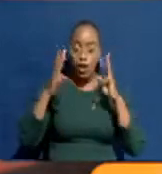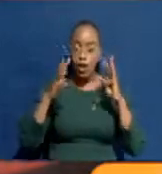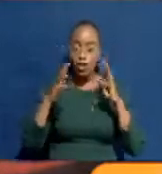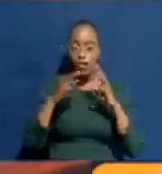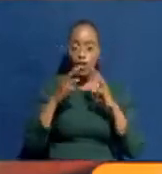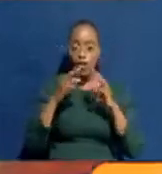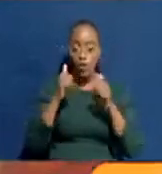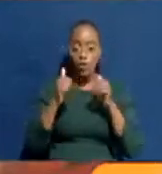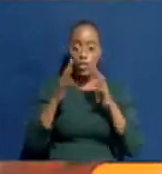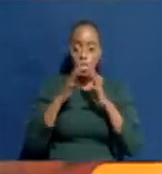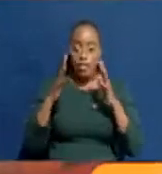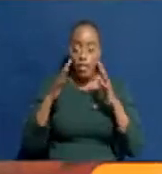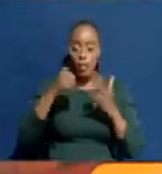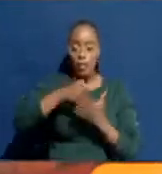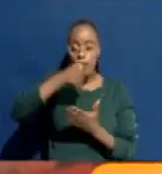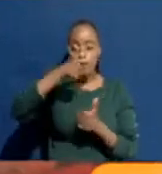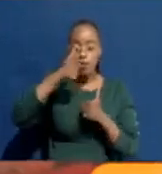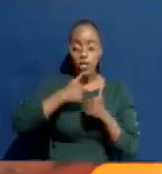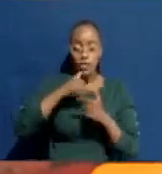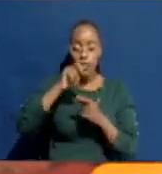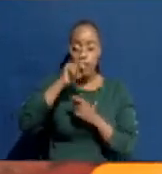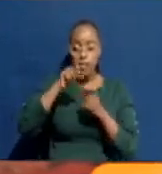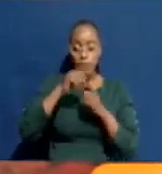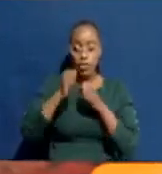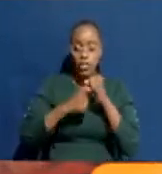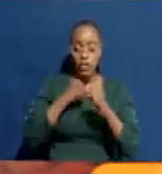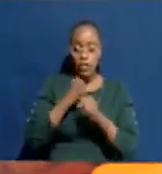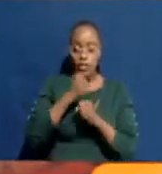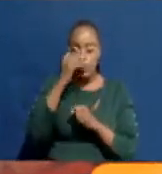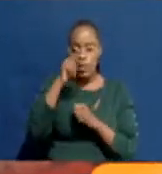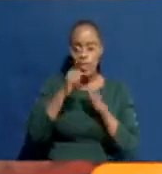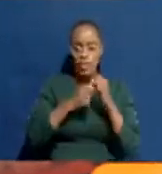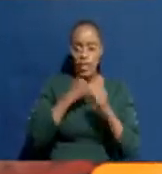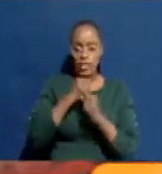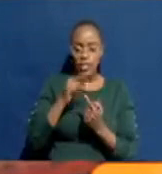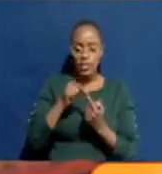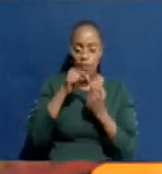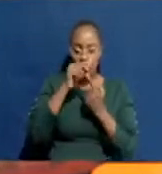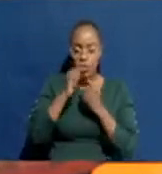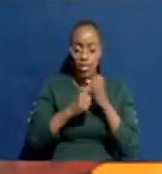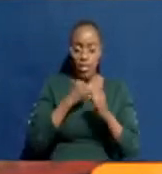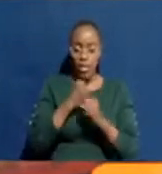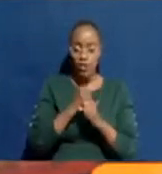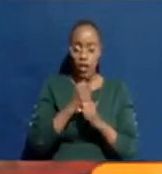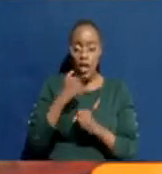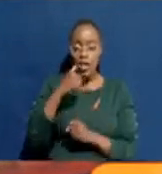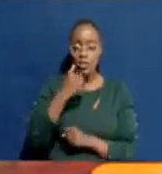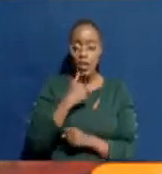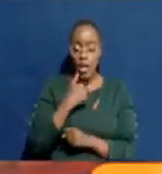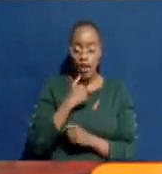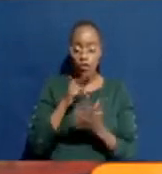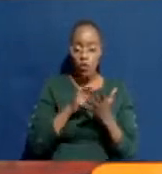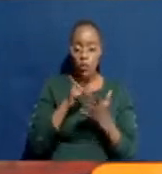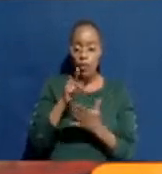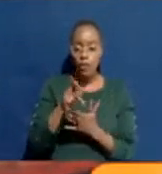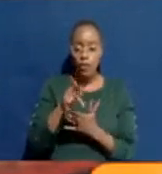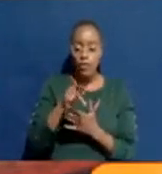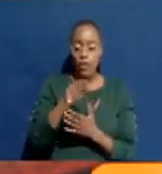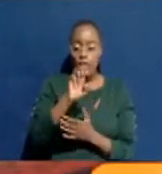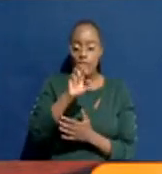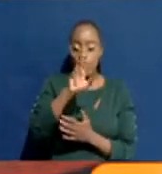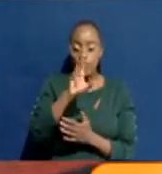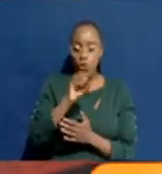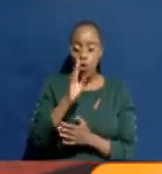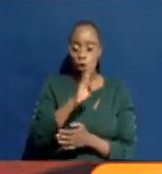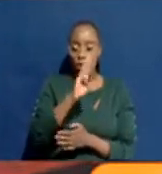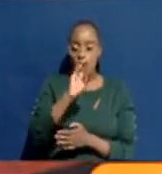kind of expansionist budget we have for this particular year, especially because this year is a special year. we are having to pay the Eurobond.